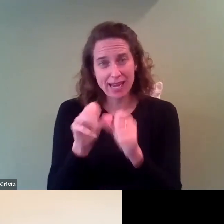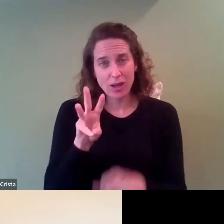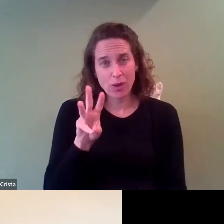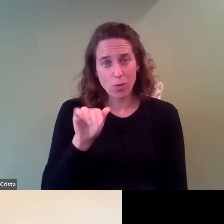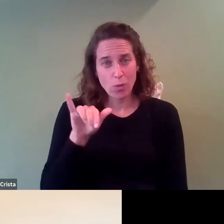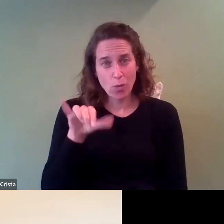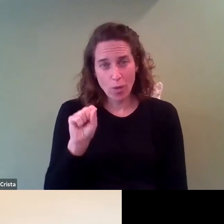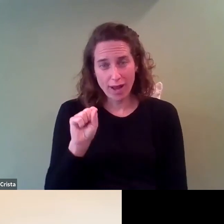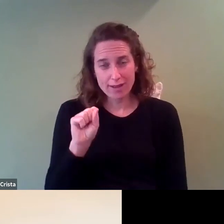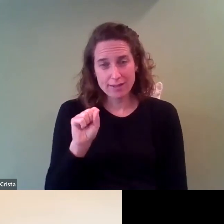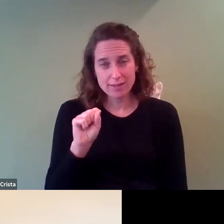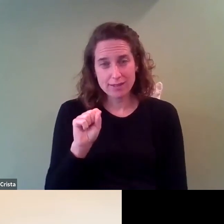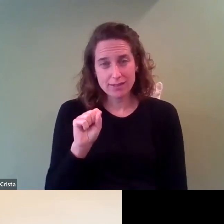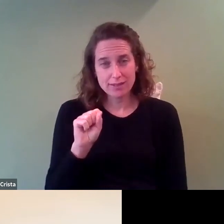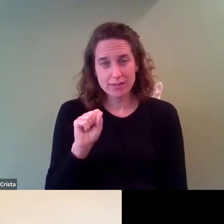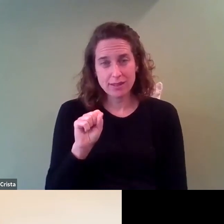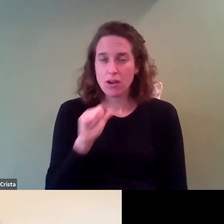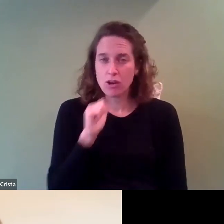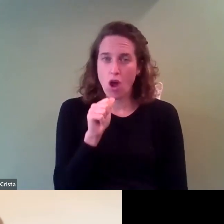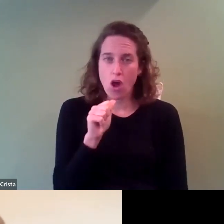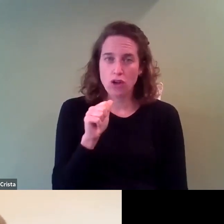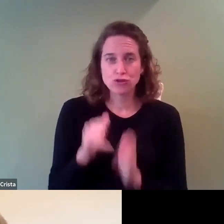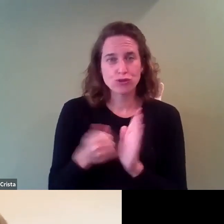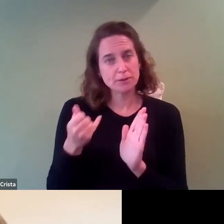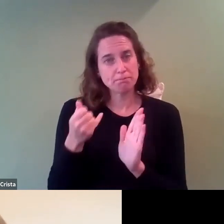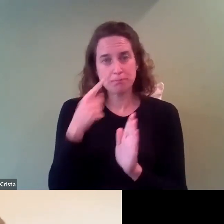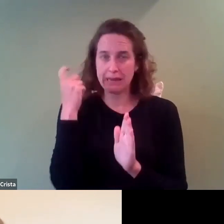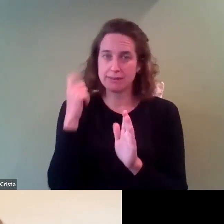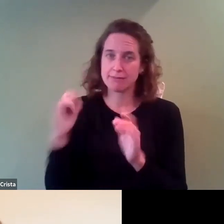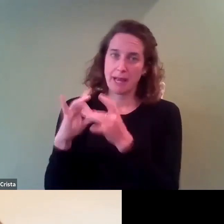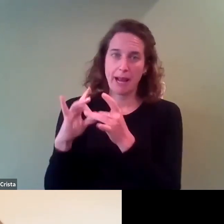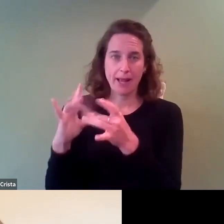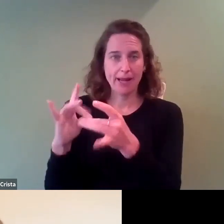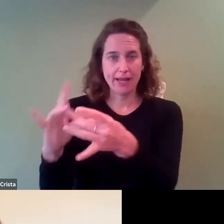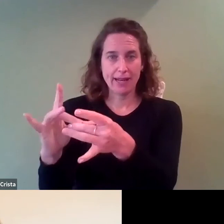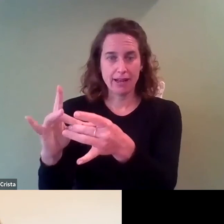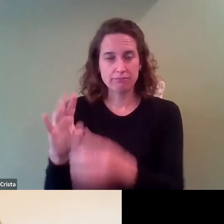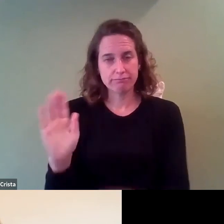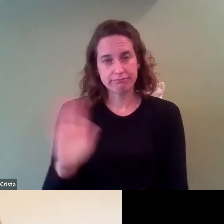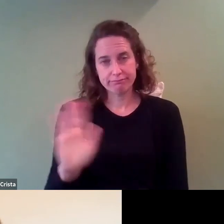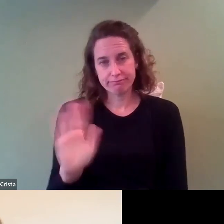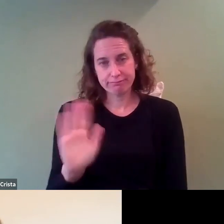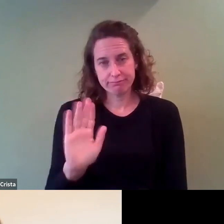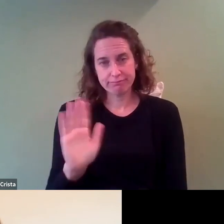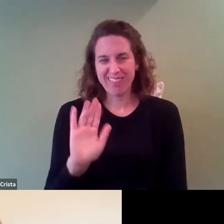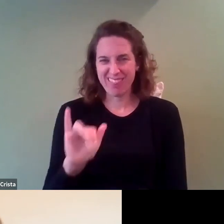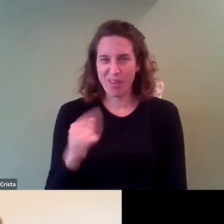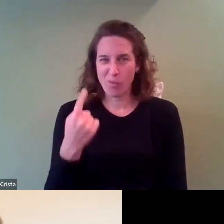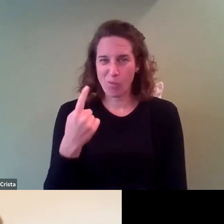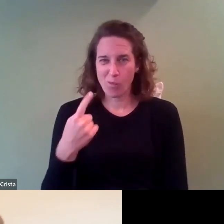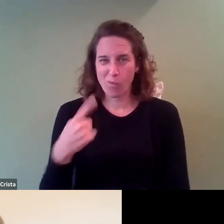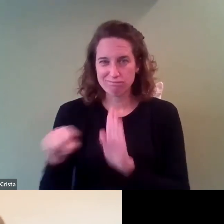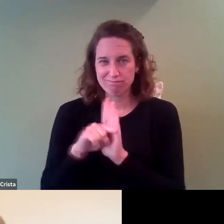not in the sense of connectivity. And that's one of the real pitfalls we seem to have fallen into, is we